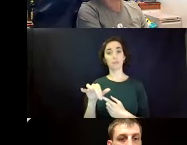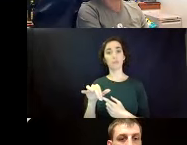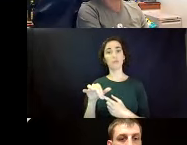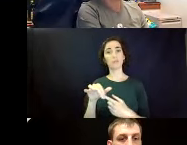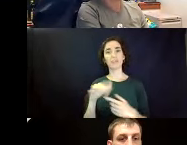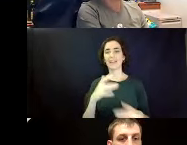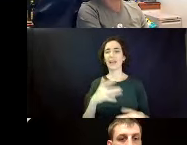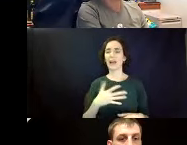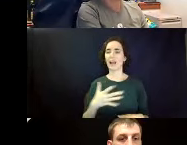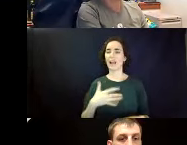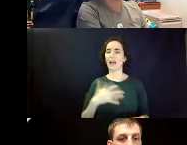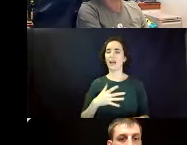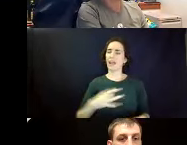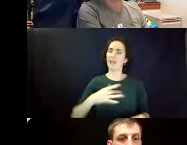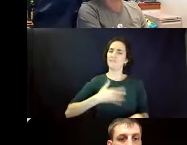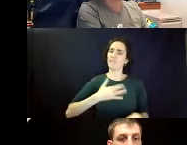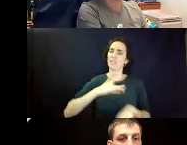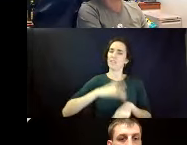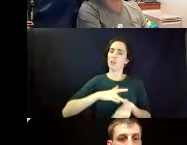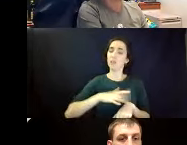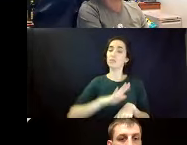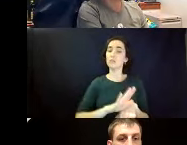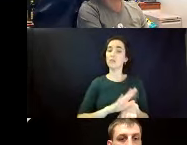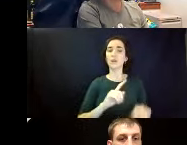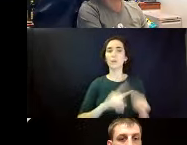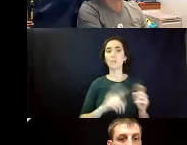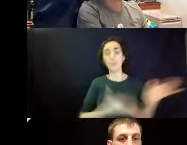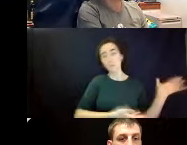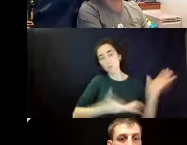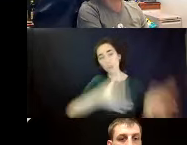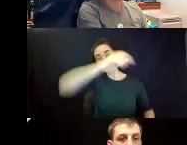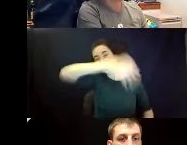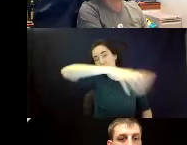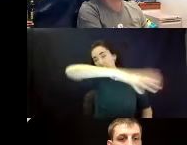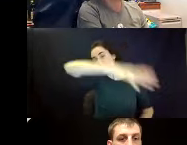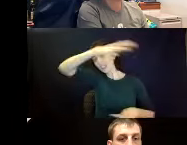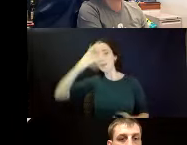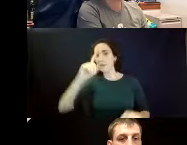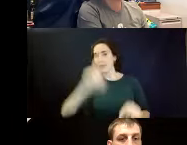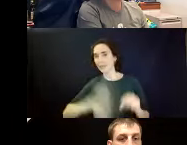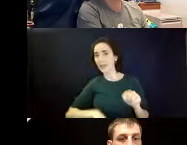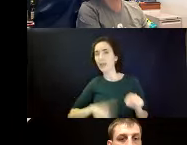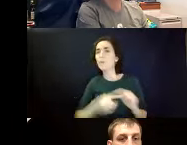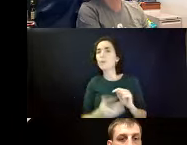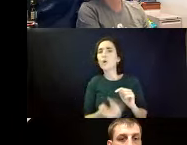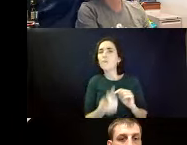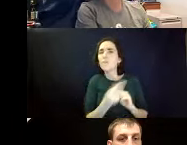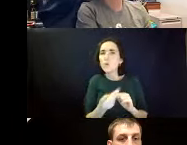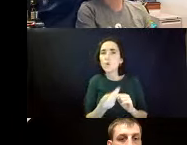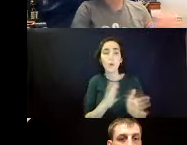shelters, but what do you and your family need? Do you need a book to keep calm? Does your child